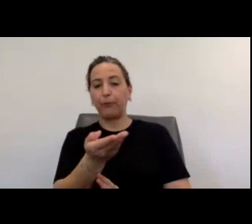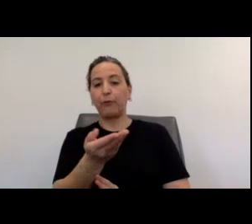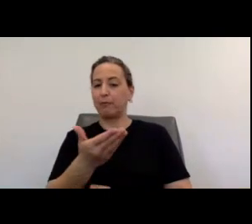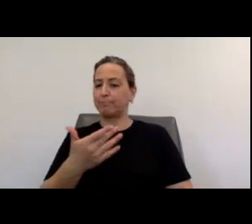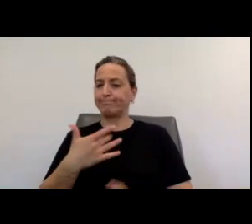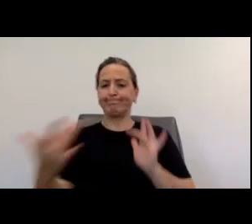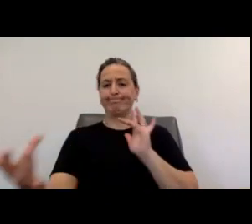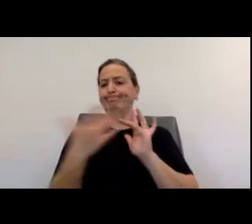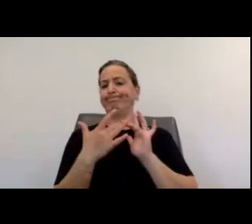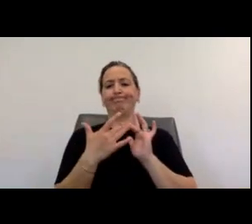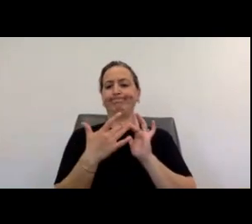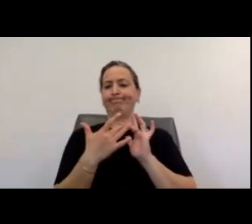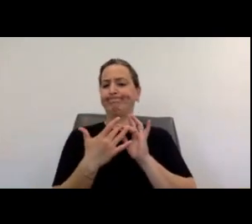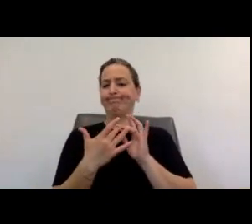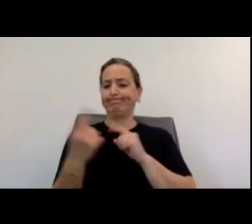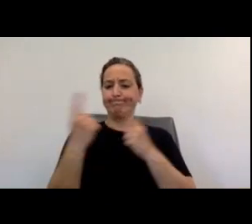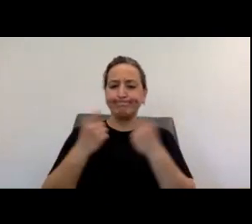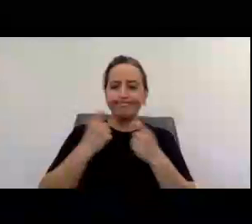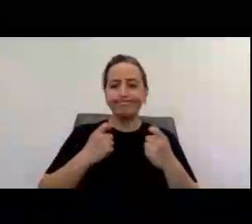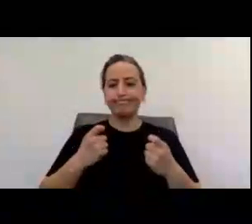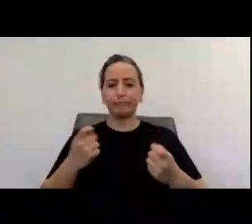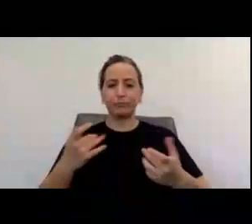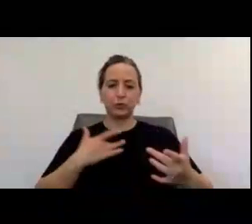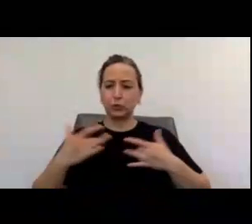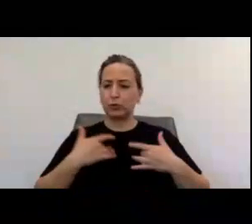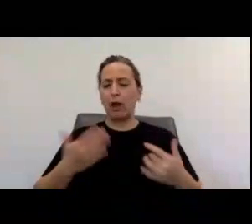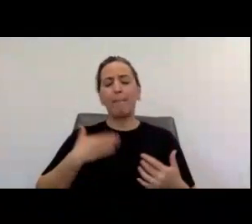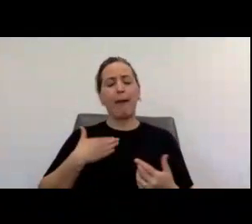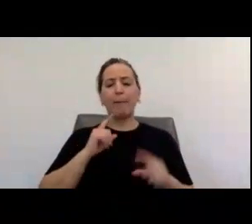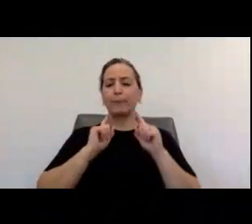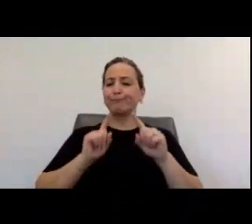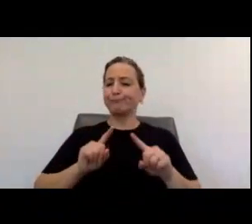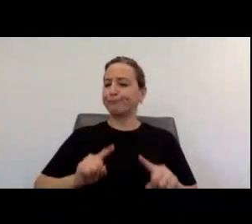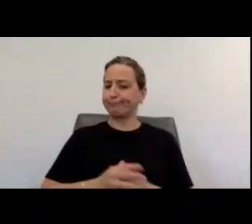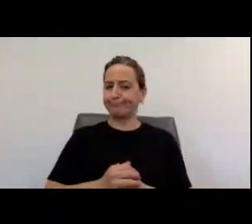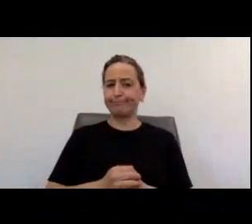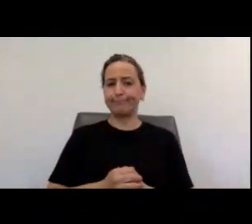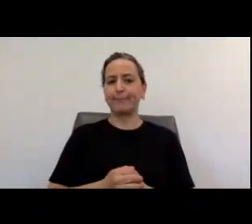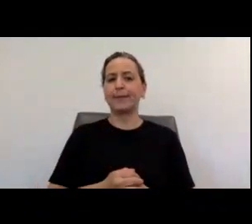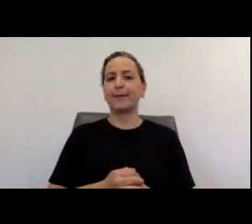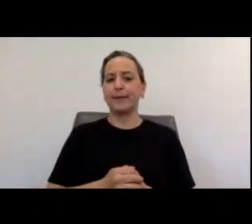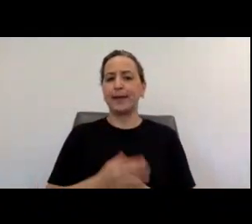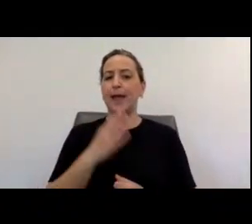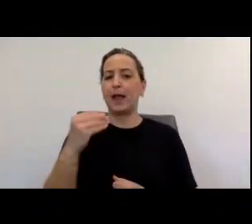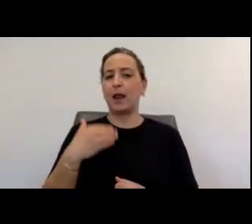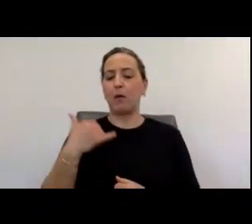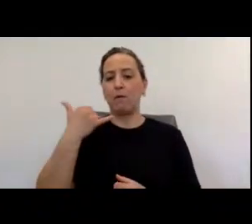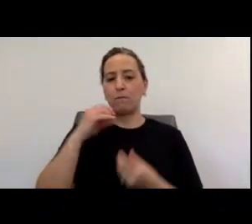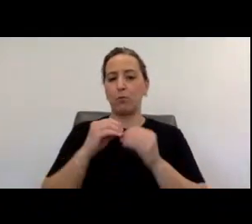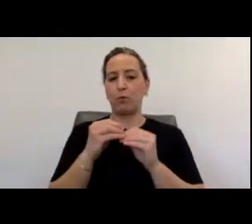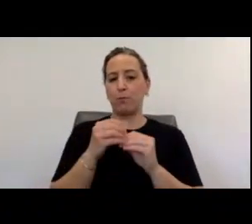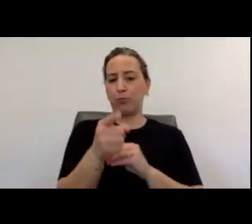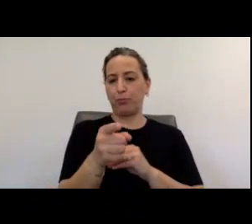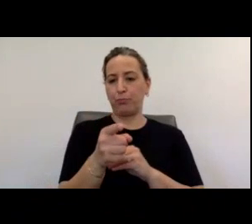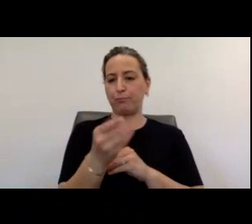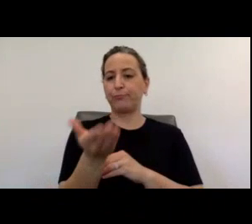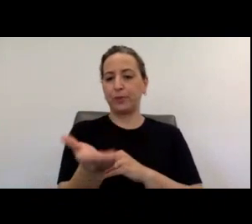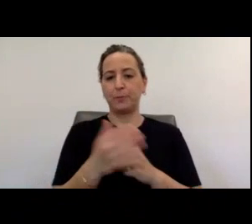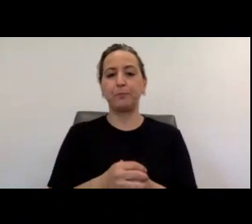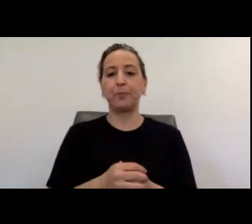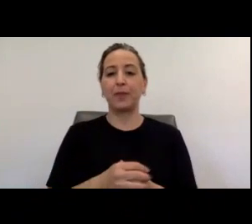reach out to me if you have any questions or concerns. I'm always happy to answer questions, as well as our Fair Housing line there. You will see a